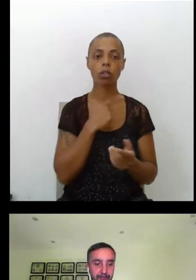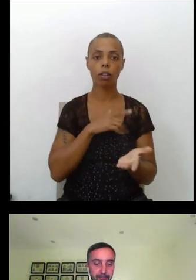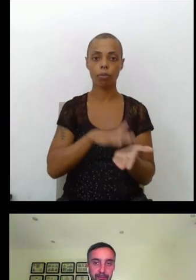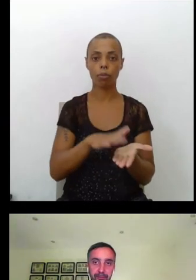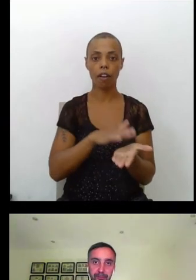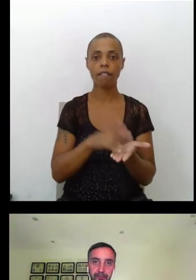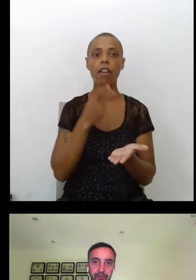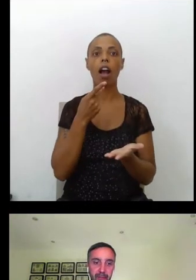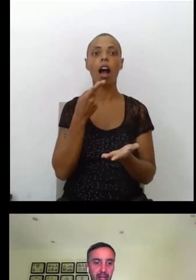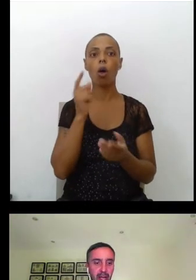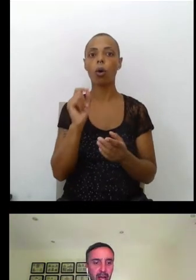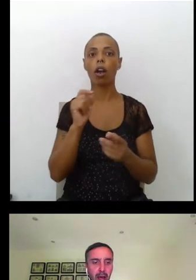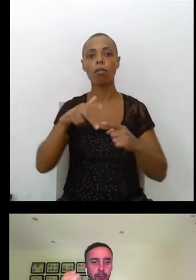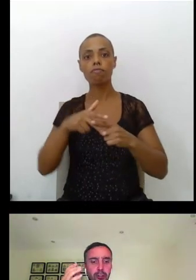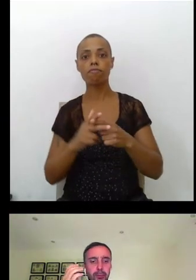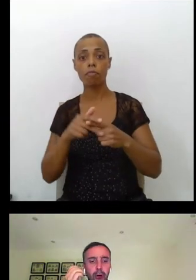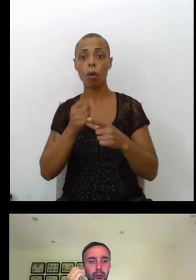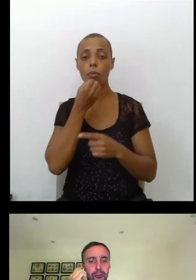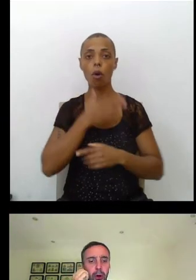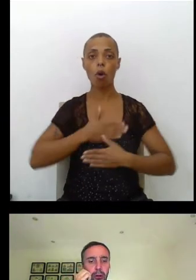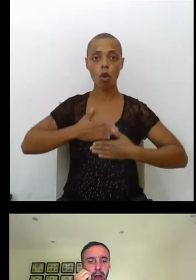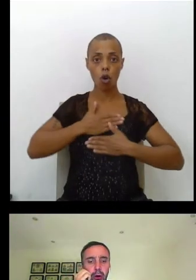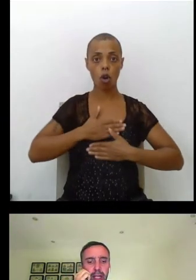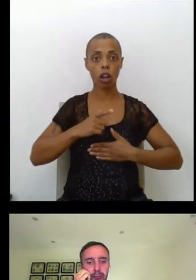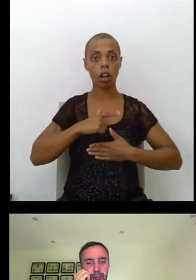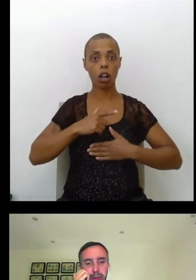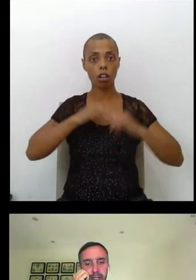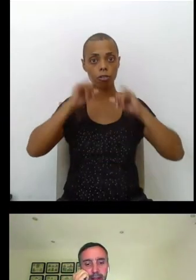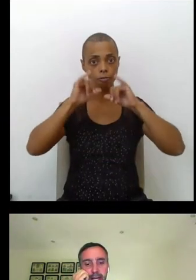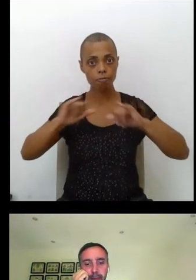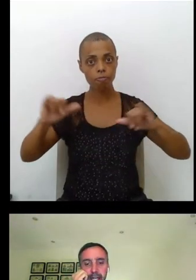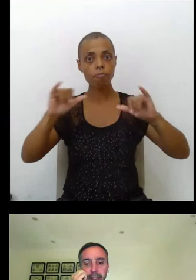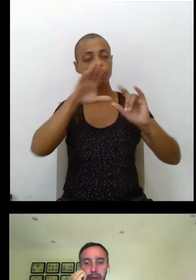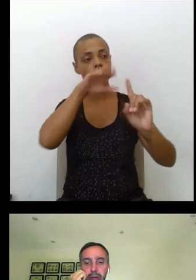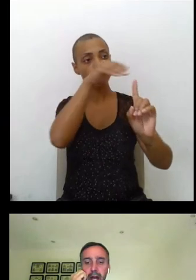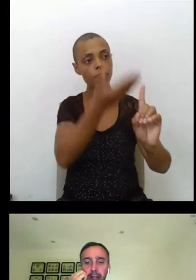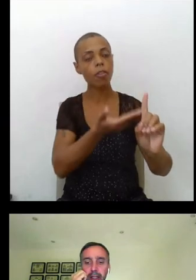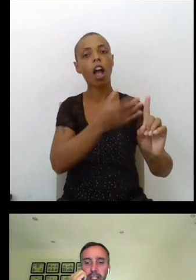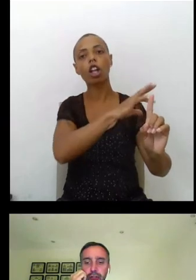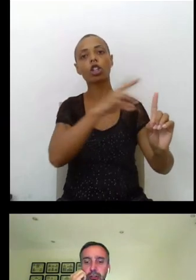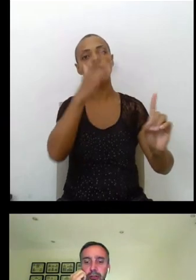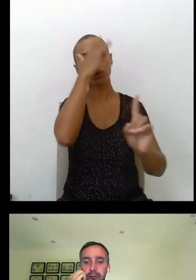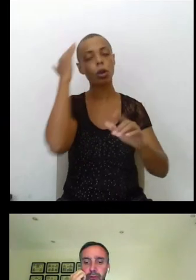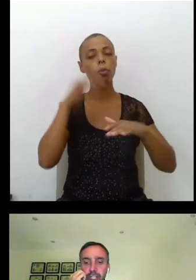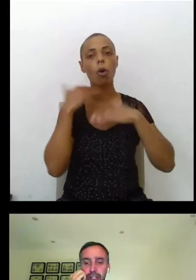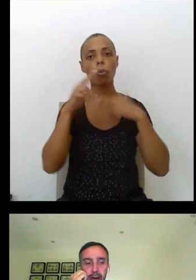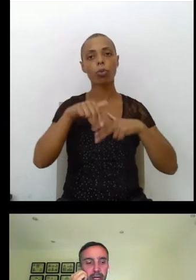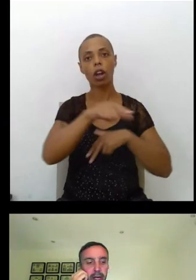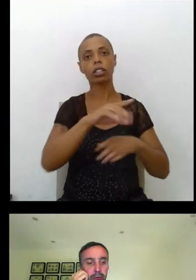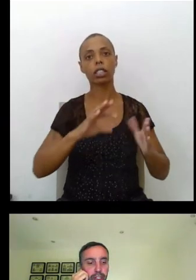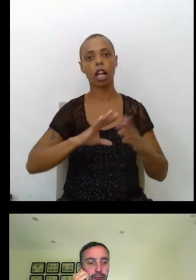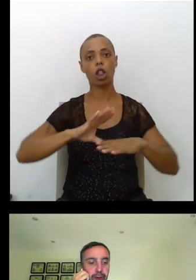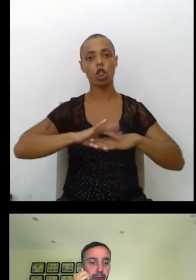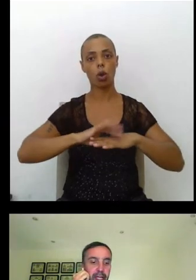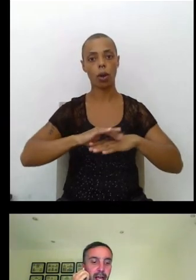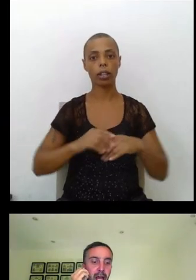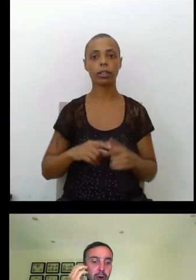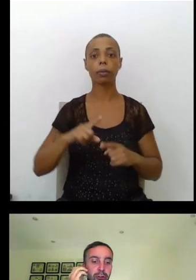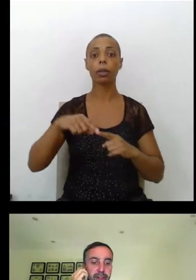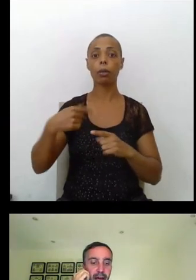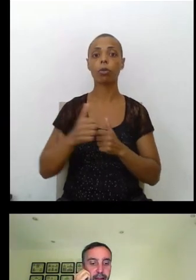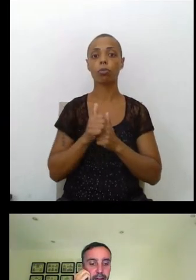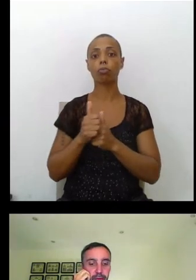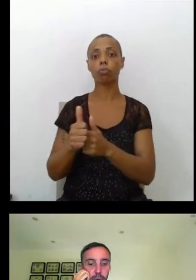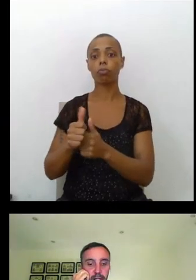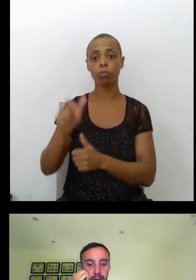disease books bomb was followed only a few years later by the New York architectural Visionary Roger Ferry